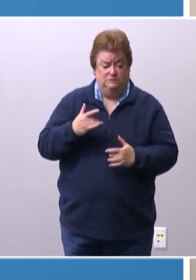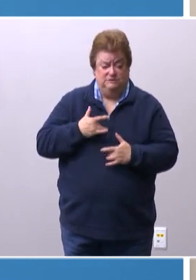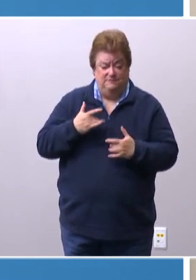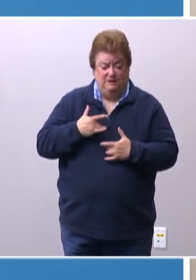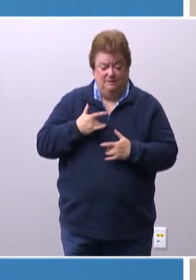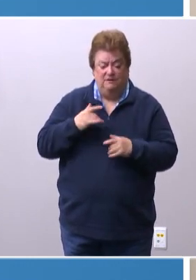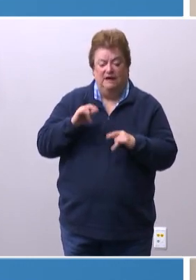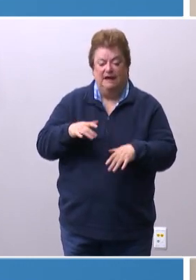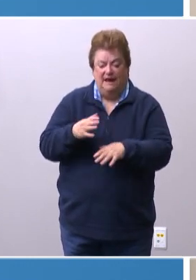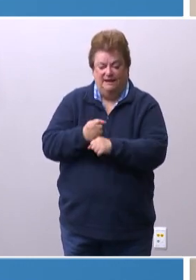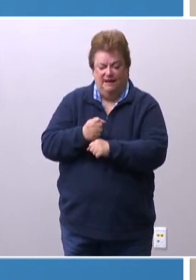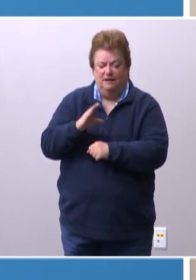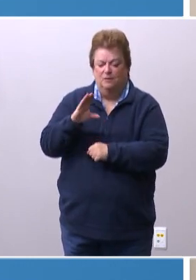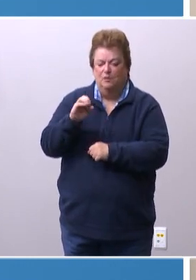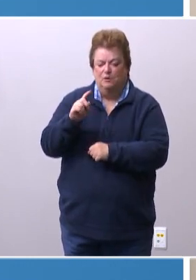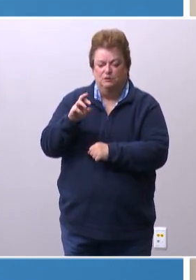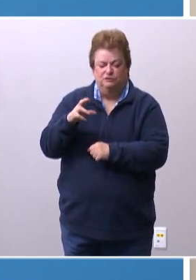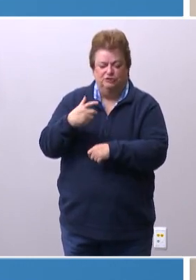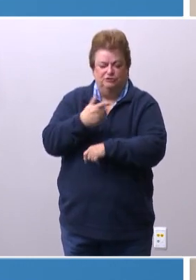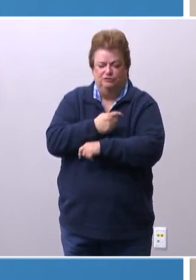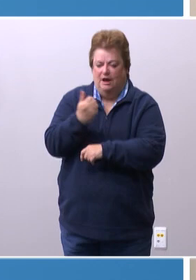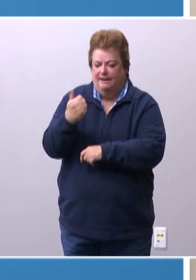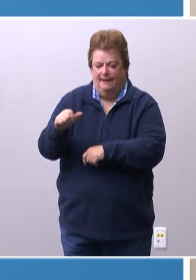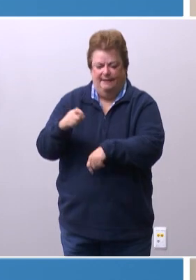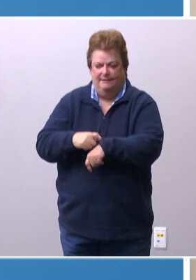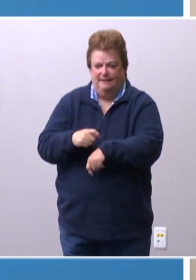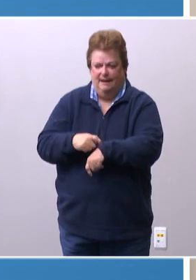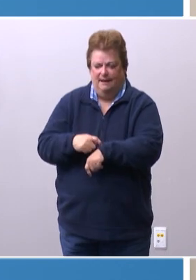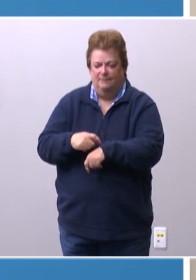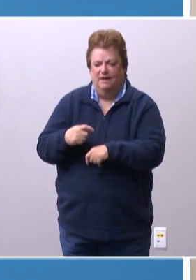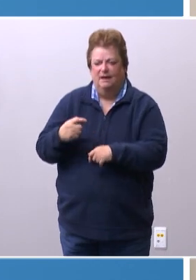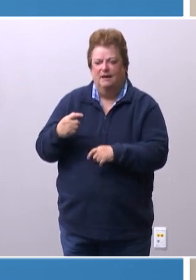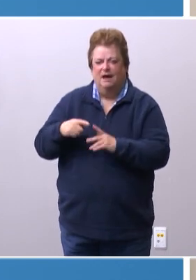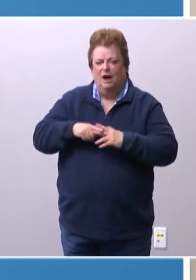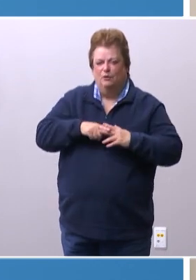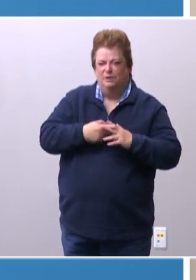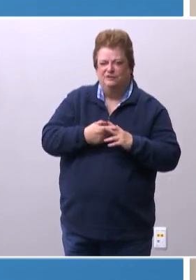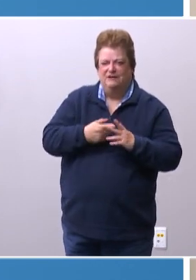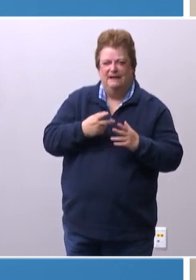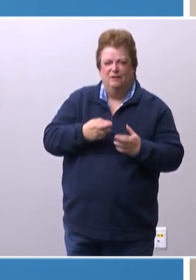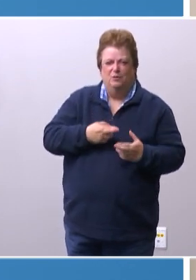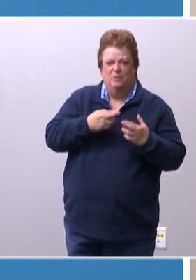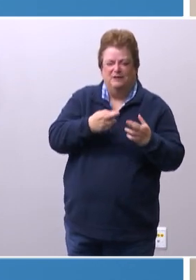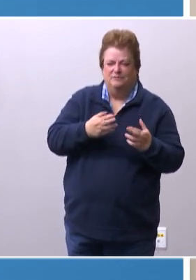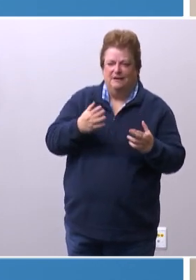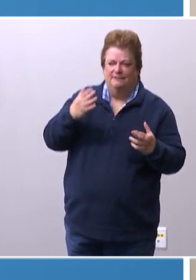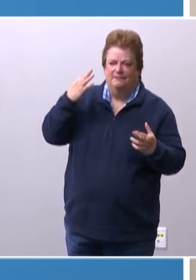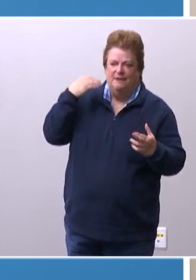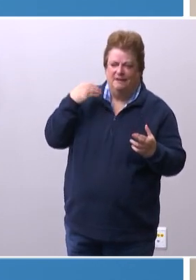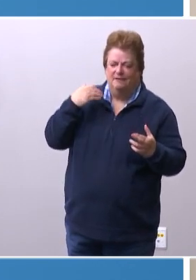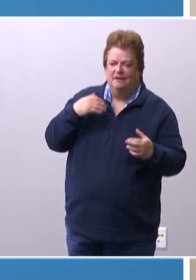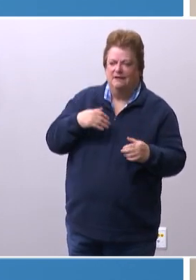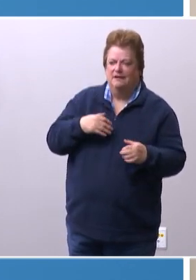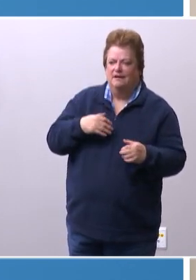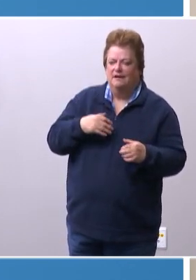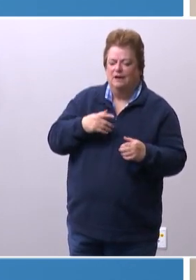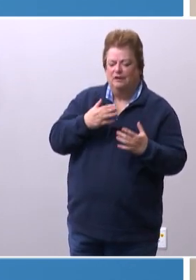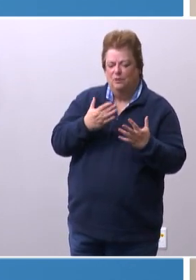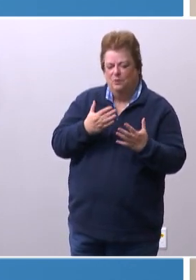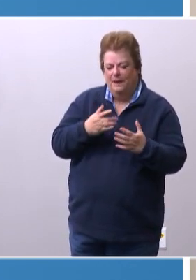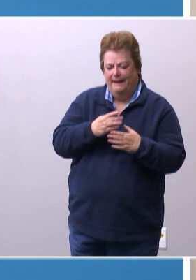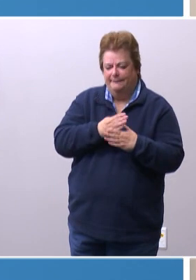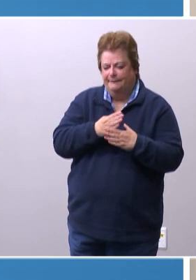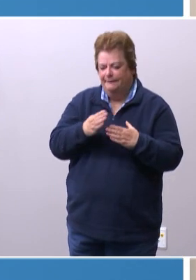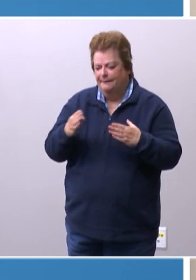get a booster shot at any time. You know, originally there were recommendations to wait a certain period of time after you'd had